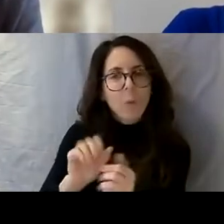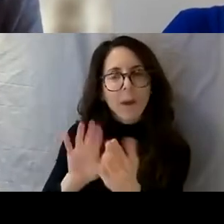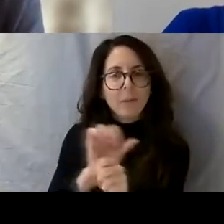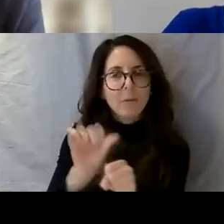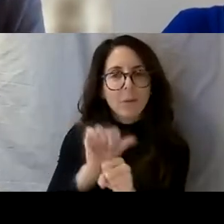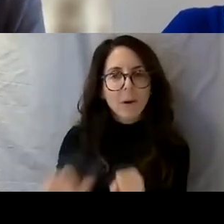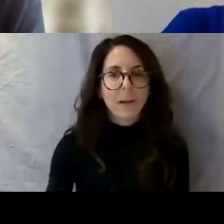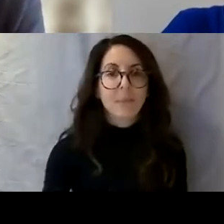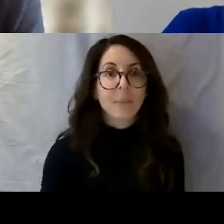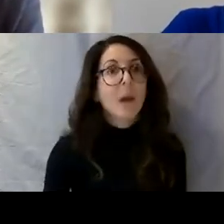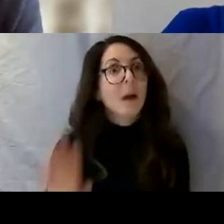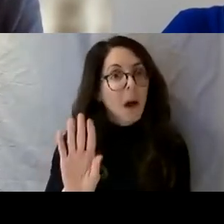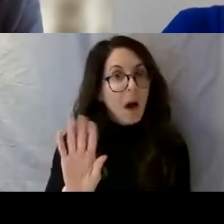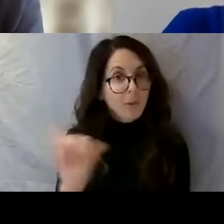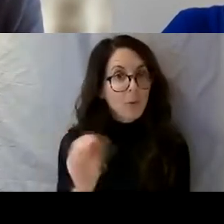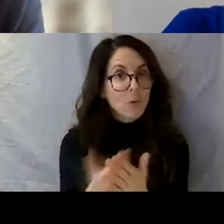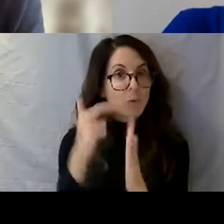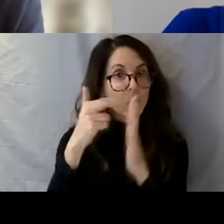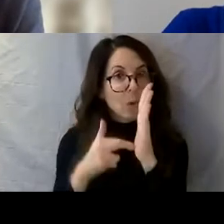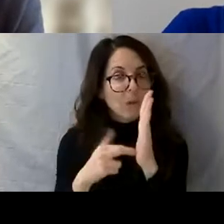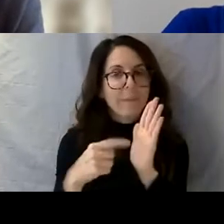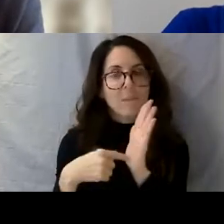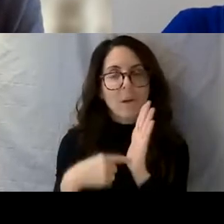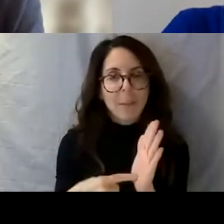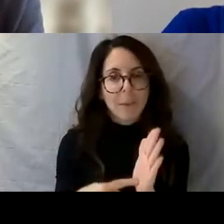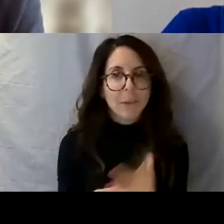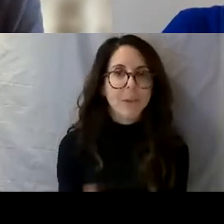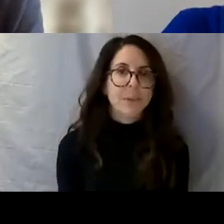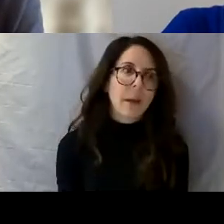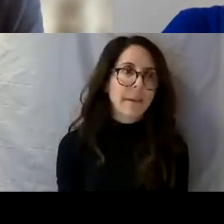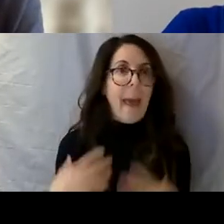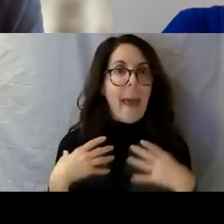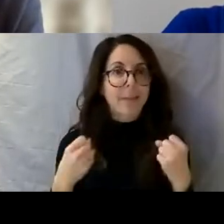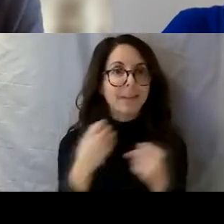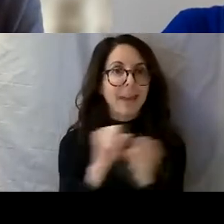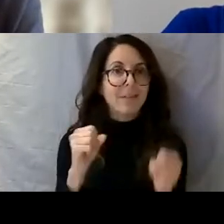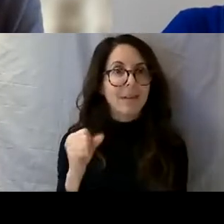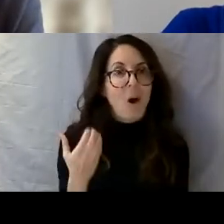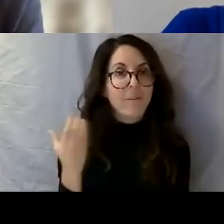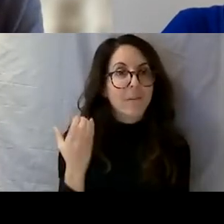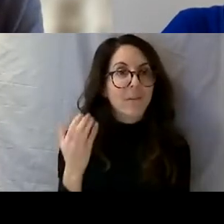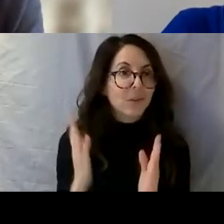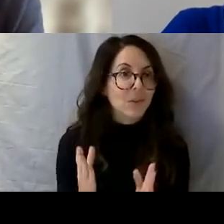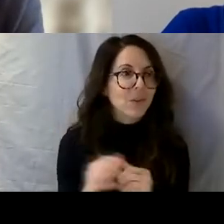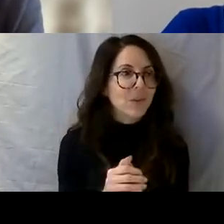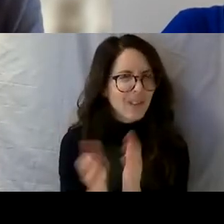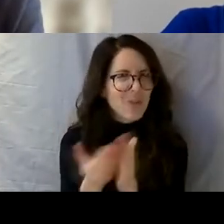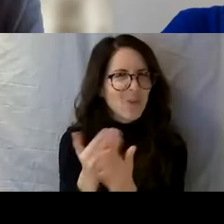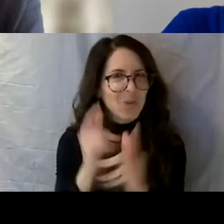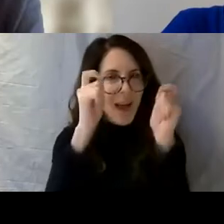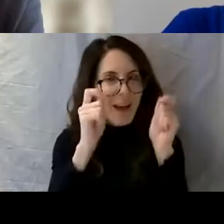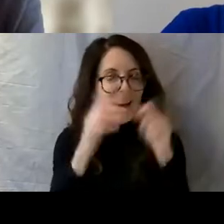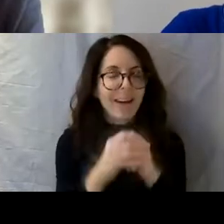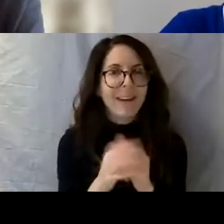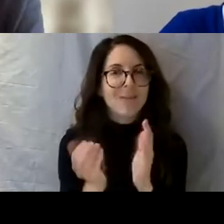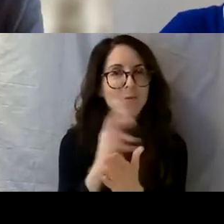are also emerging, like COVID health and safety officers, for example, and some roles are becoming